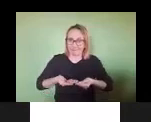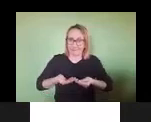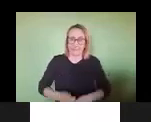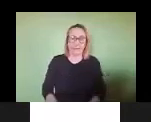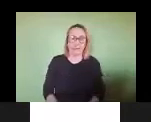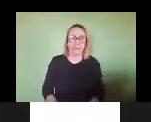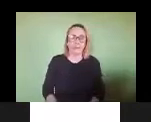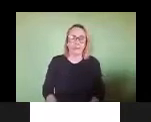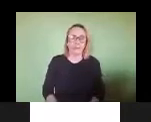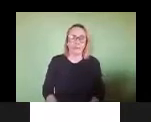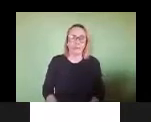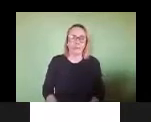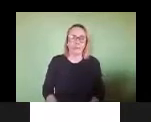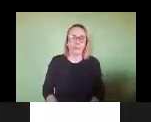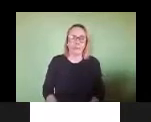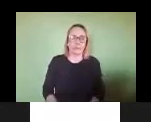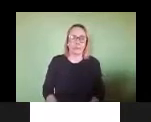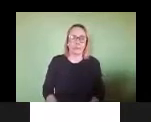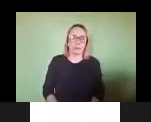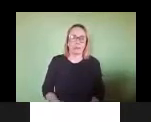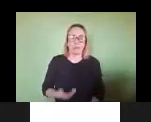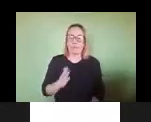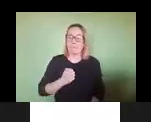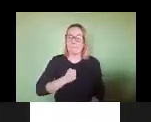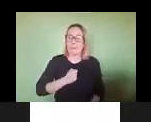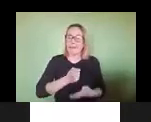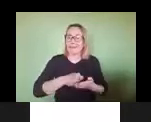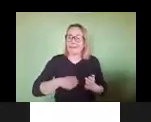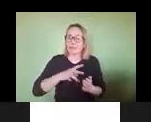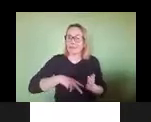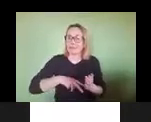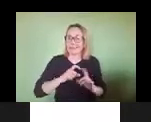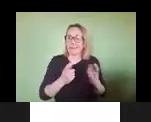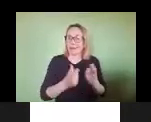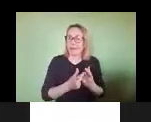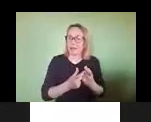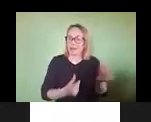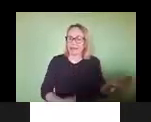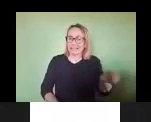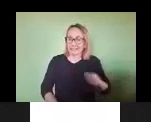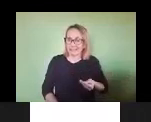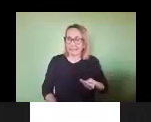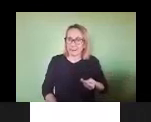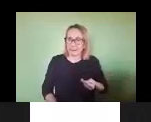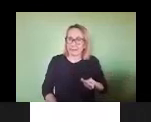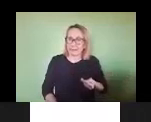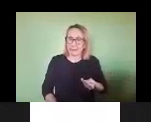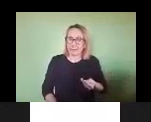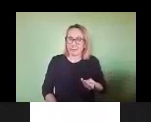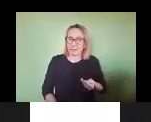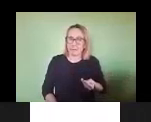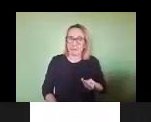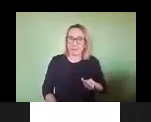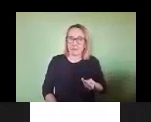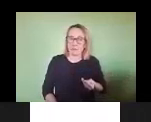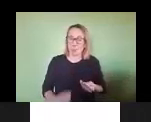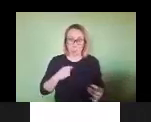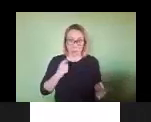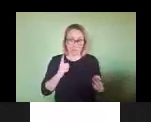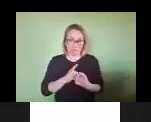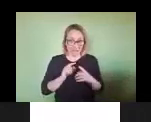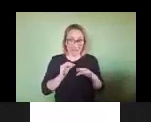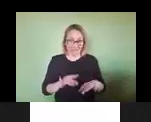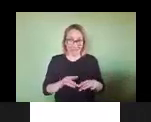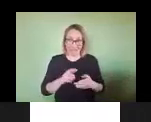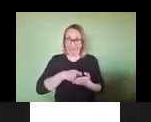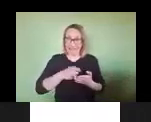My Apple tablet got my other class. And that was for your literacy class? Literacy class. And that's where we met, John, wasn't it? The